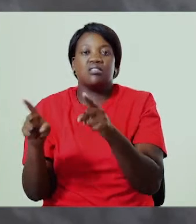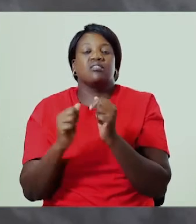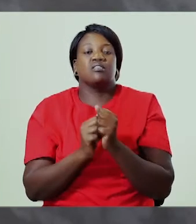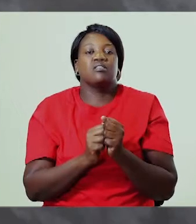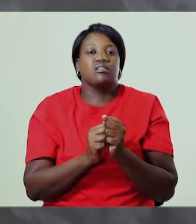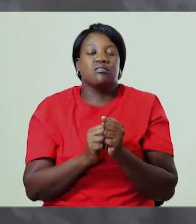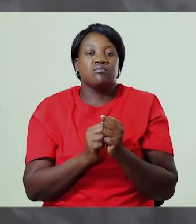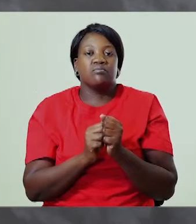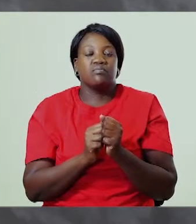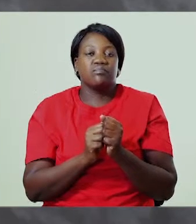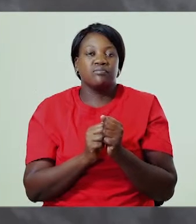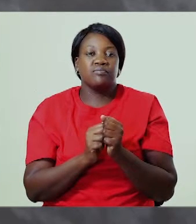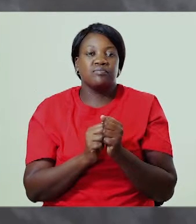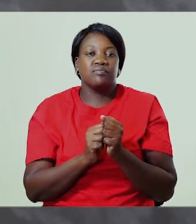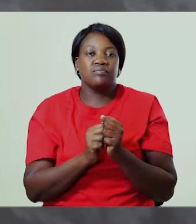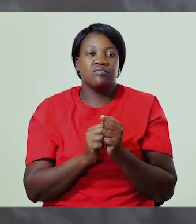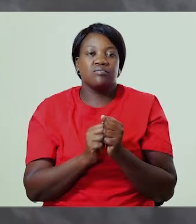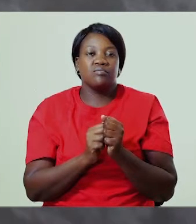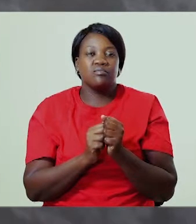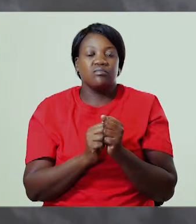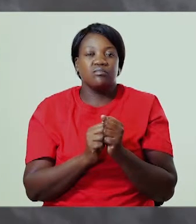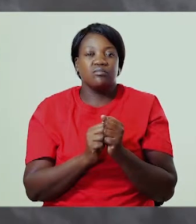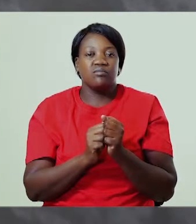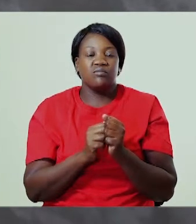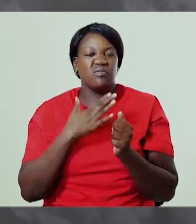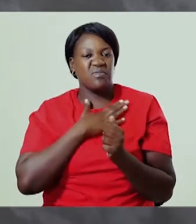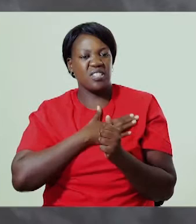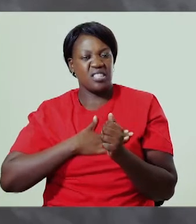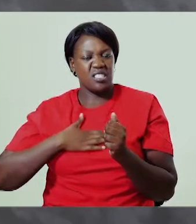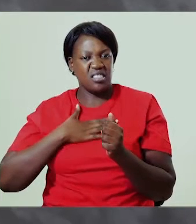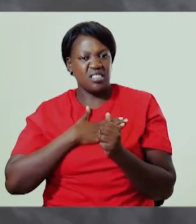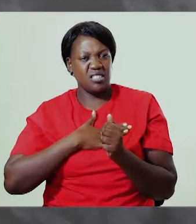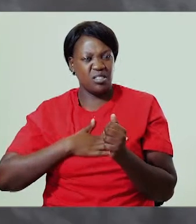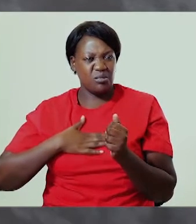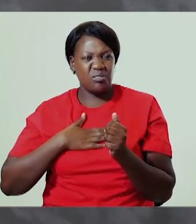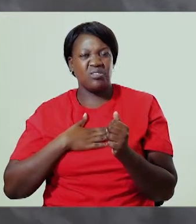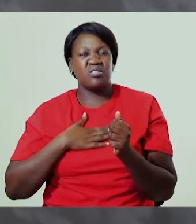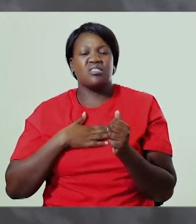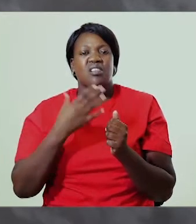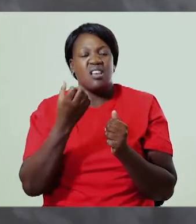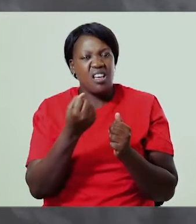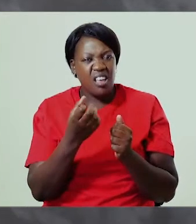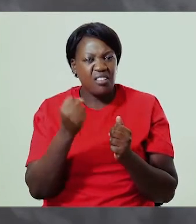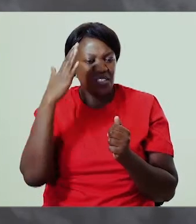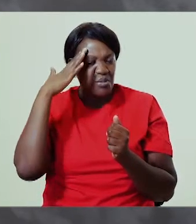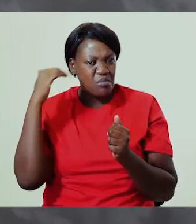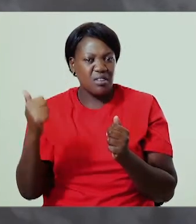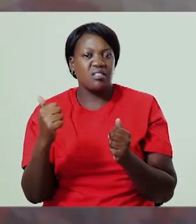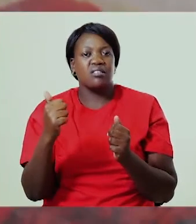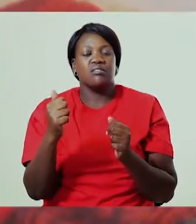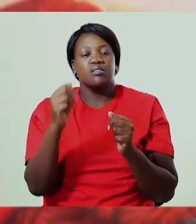expresses him or herself. The tone conveys emotions, underlying feelings, and the attitude of the